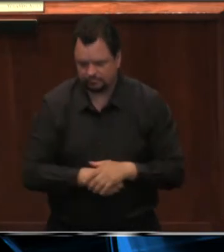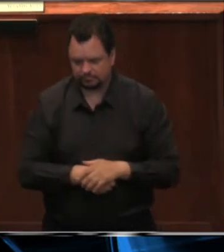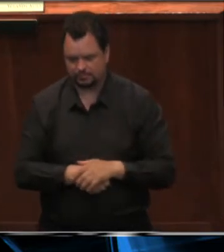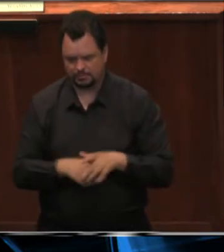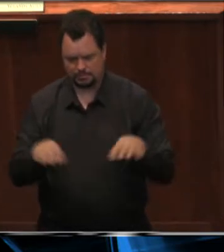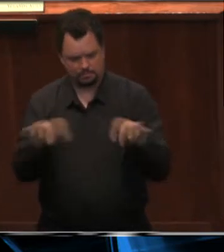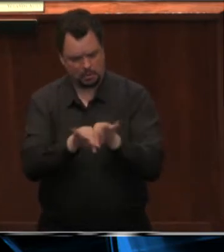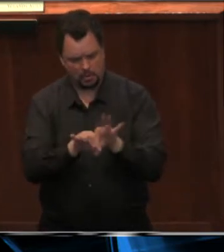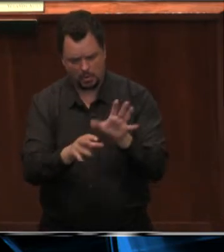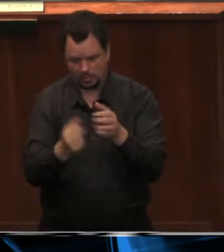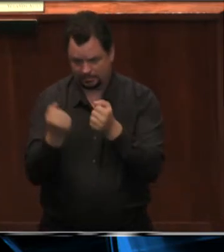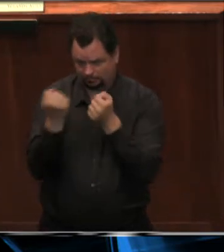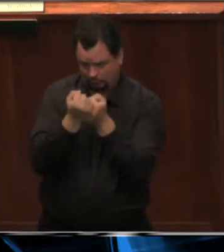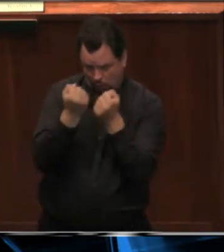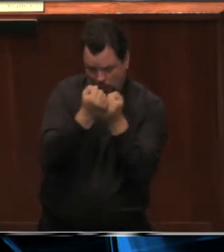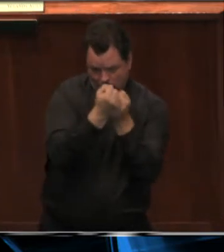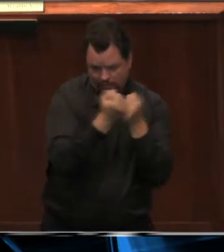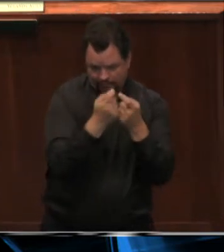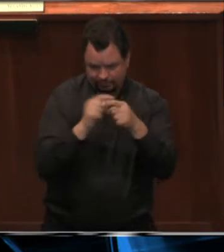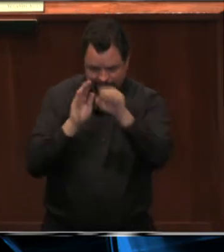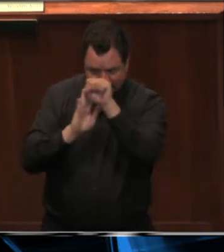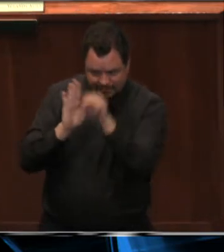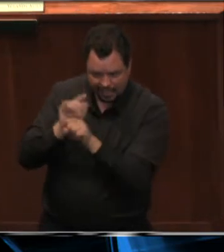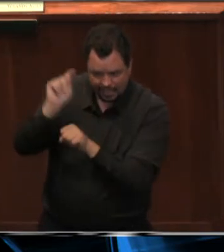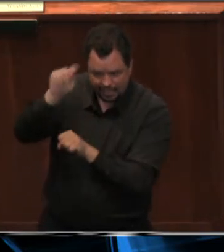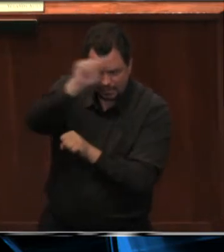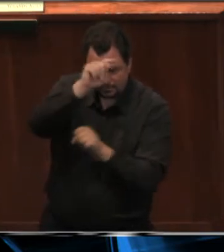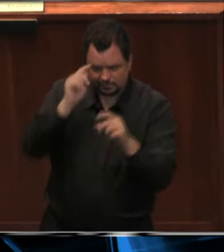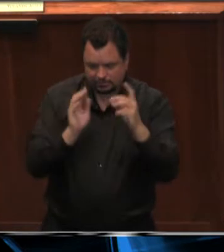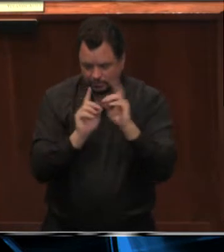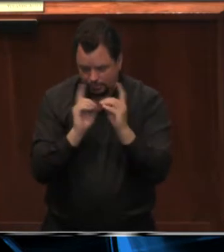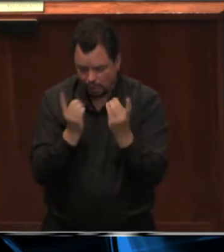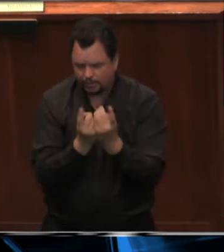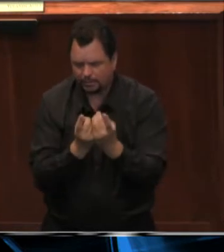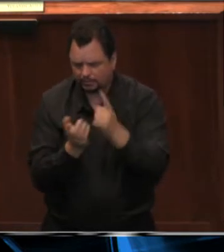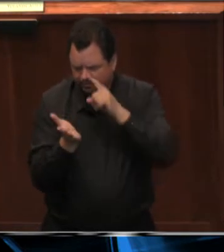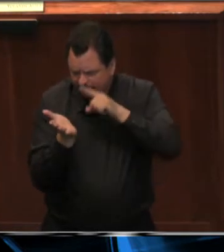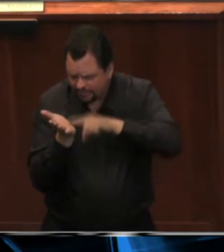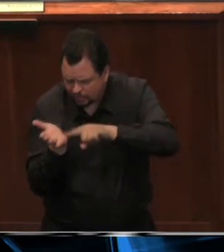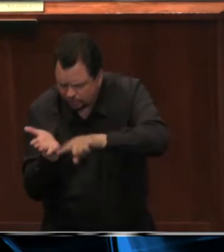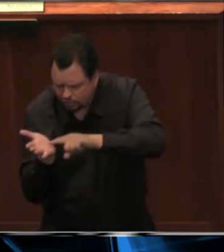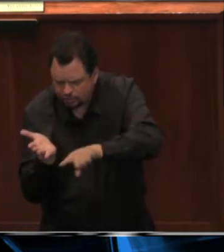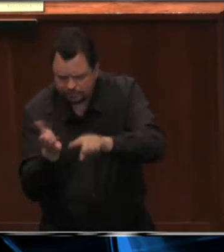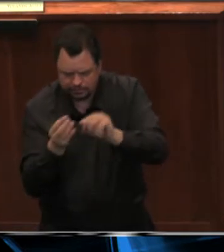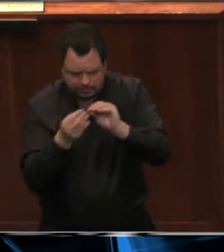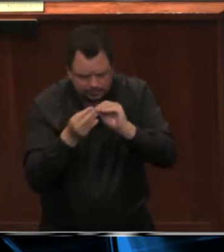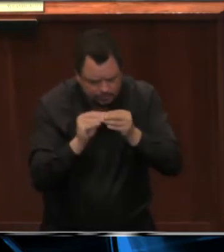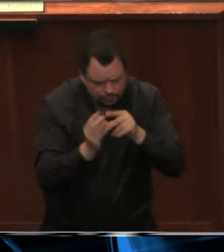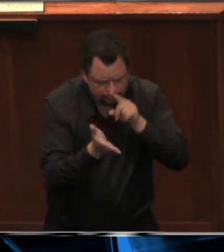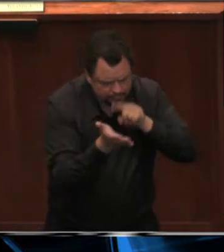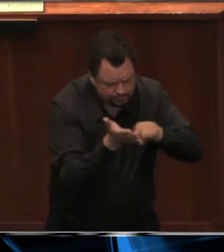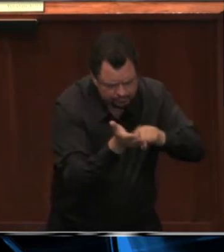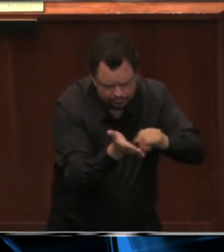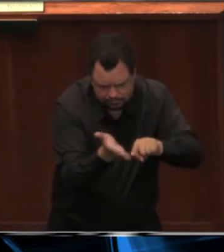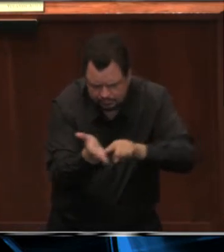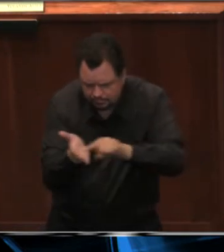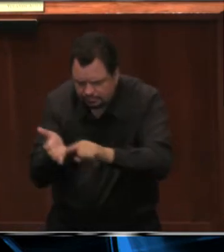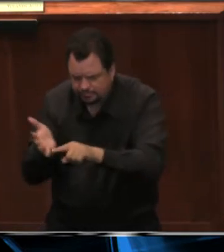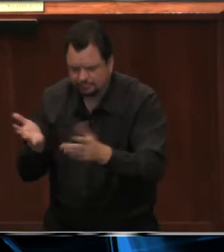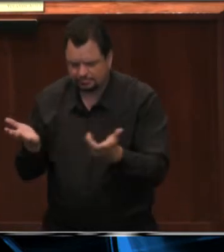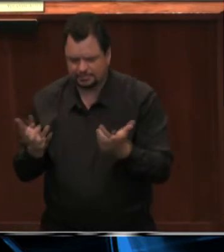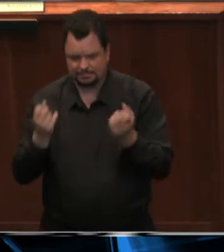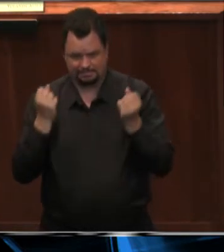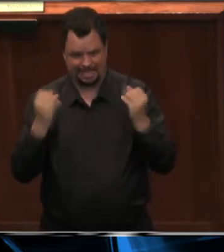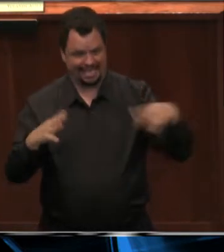contact tracing and case investigation capacity, while our core team of skilled epidemiologists and disease